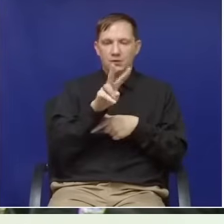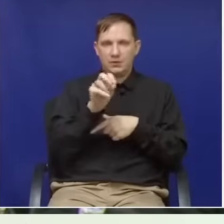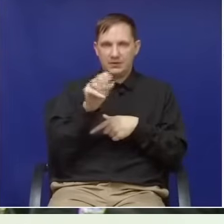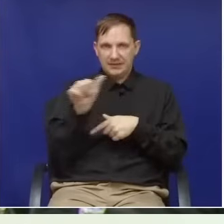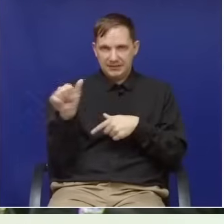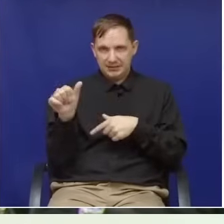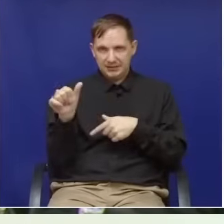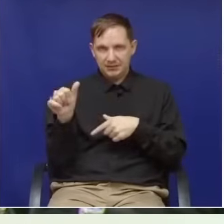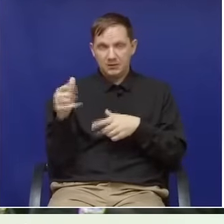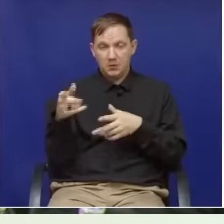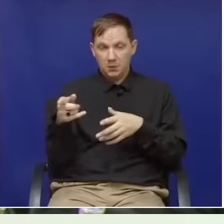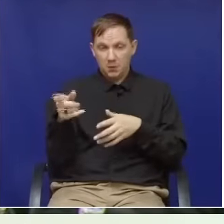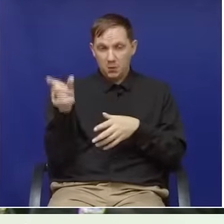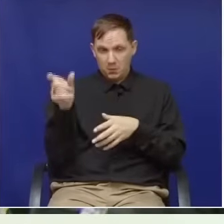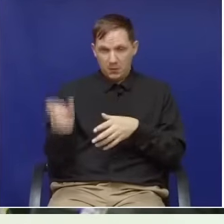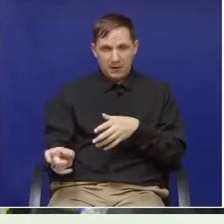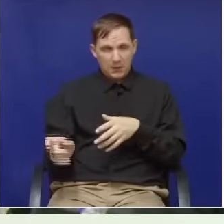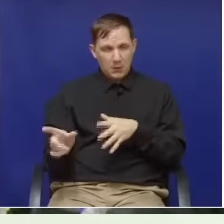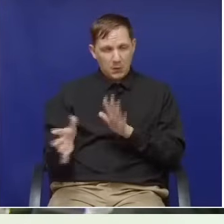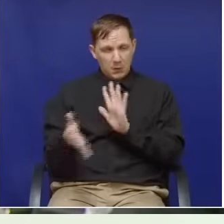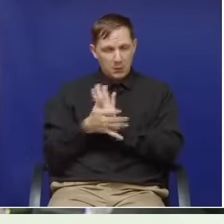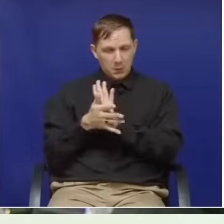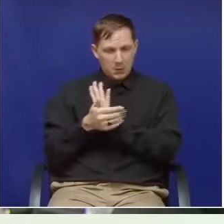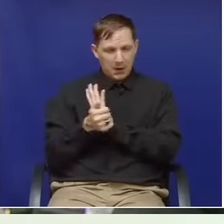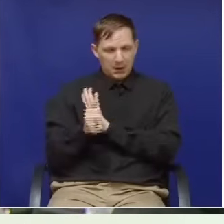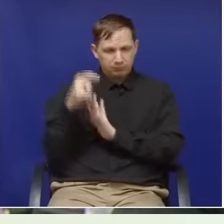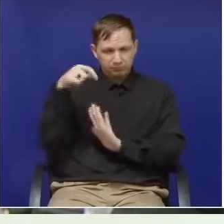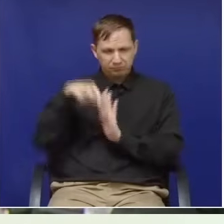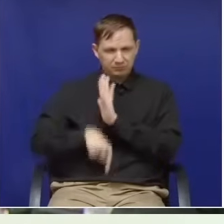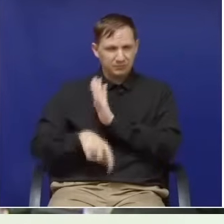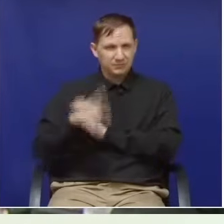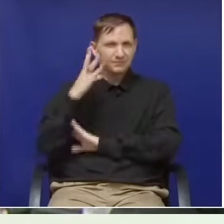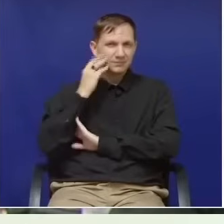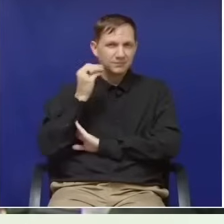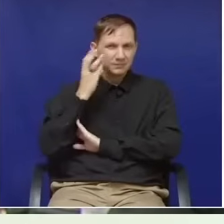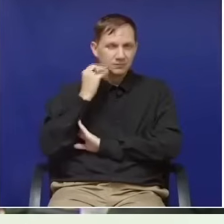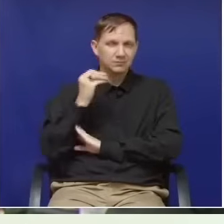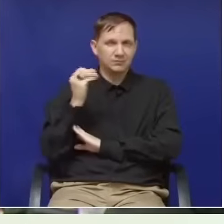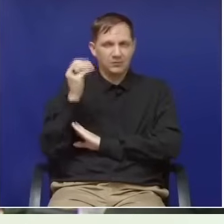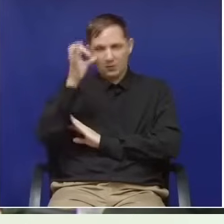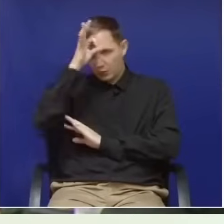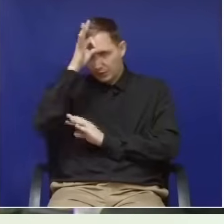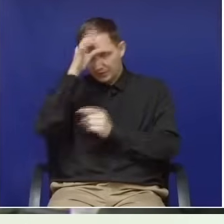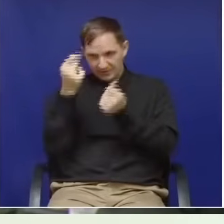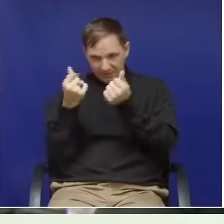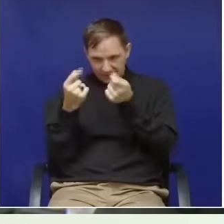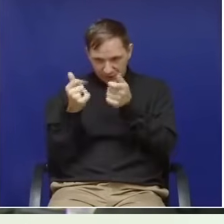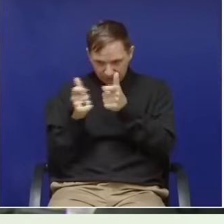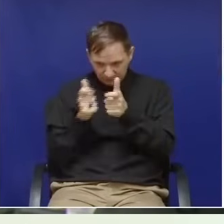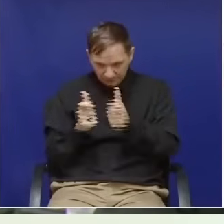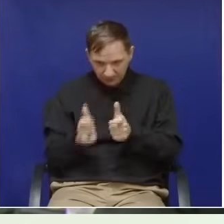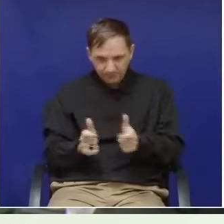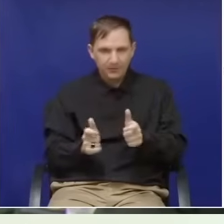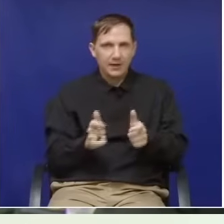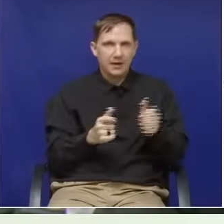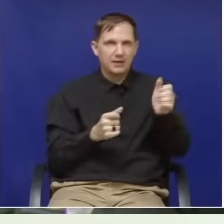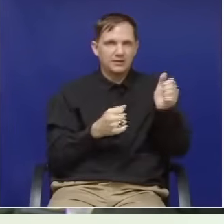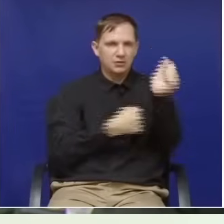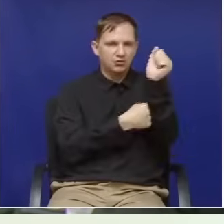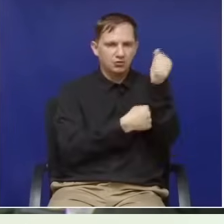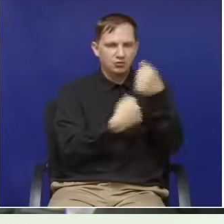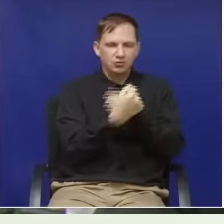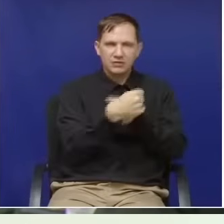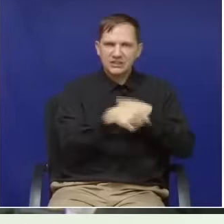has extensive experience in policing, financial management, governance, and strategic leadership. A